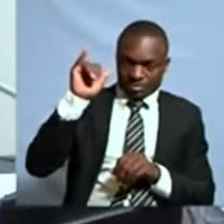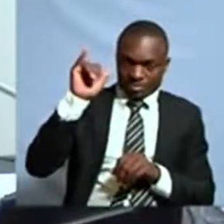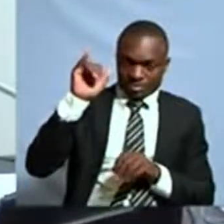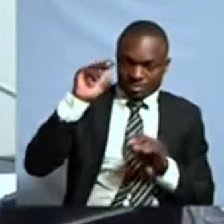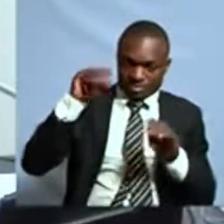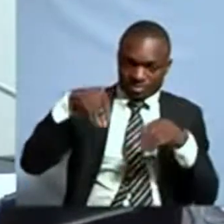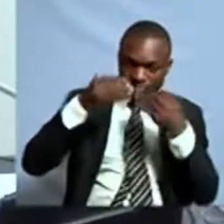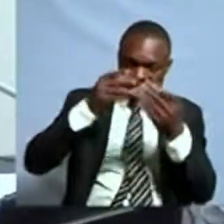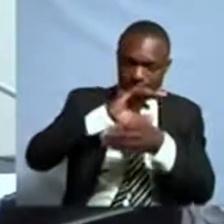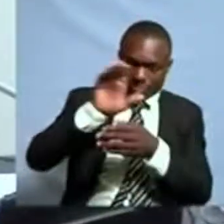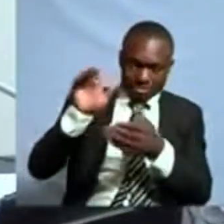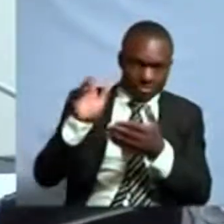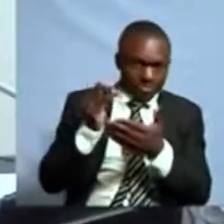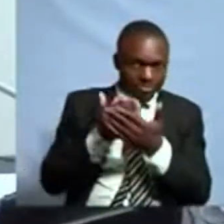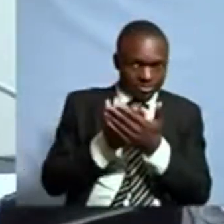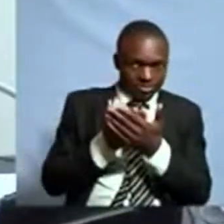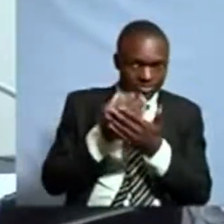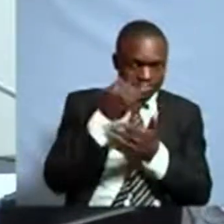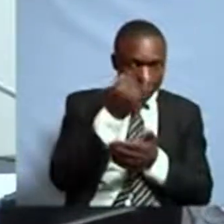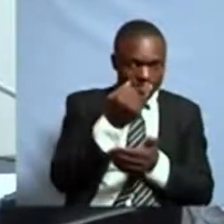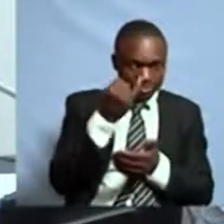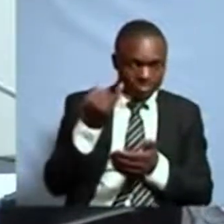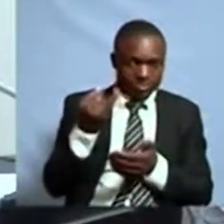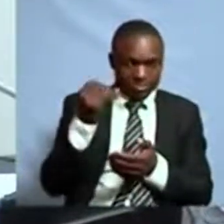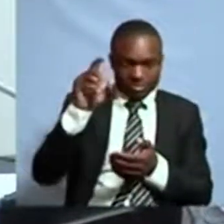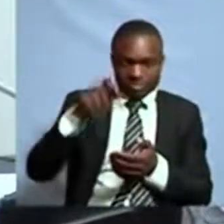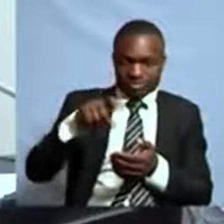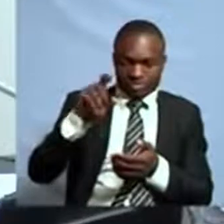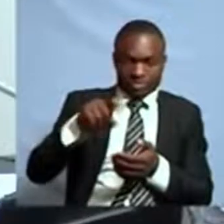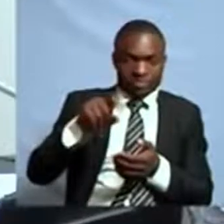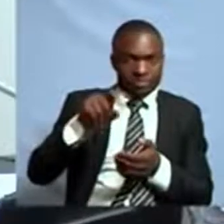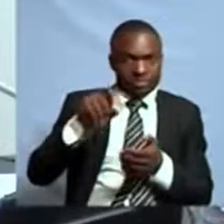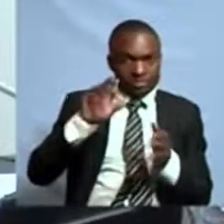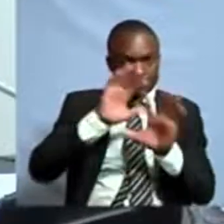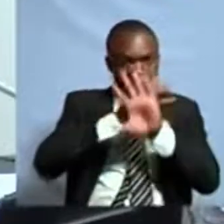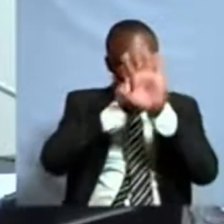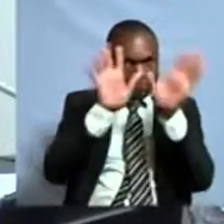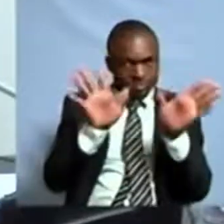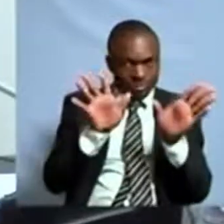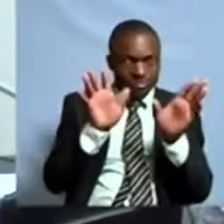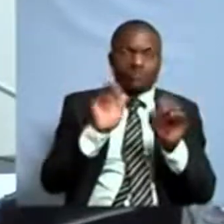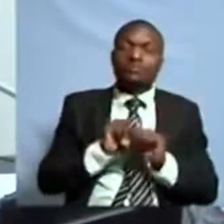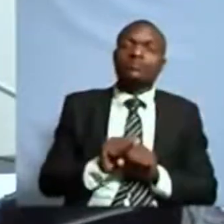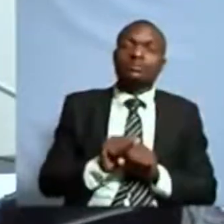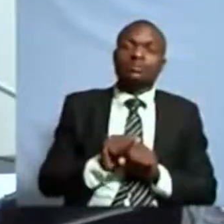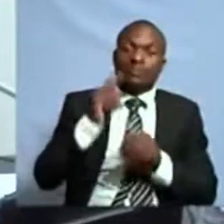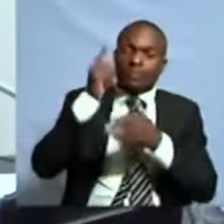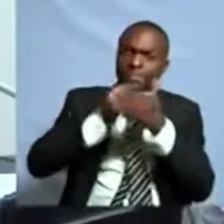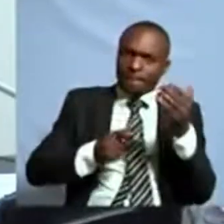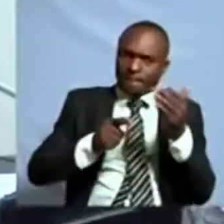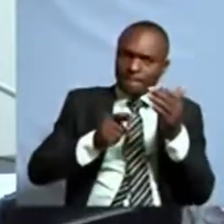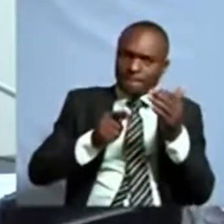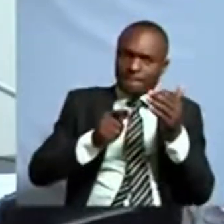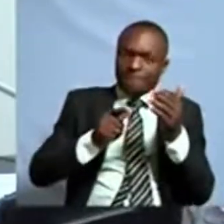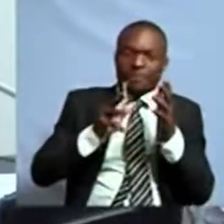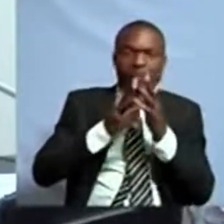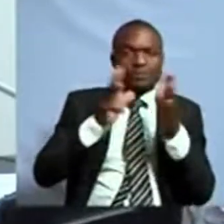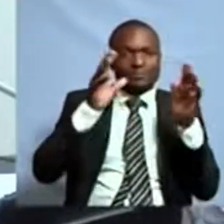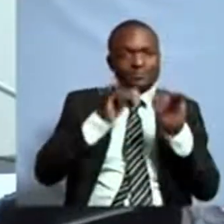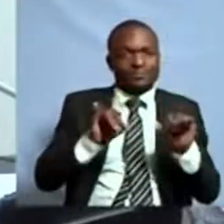given all those issues which require clarification, what is most